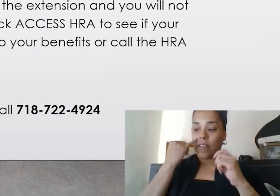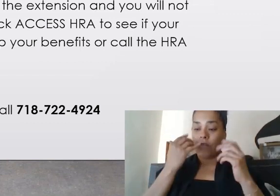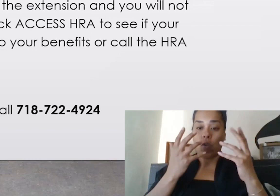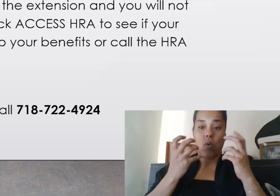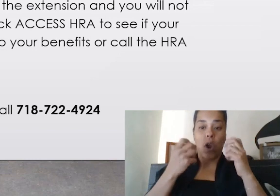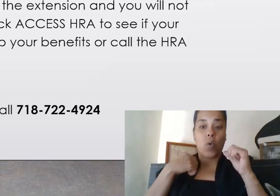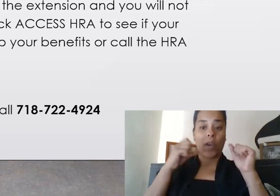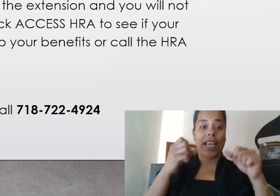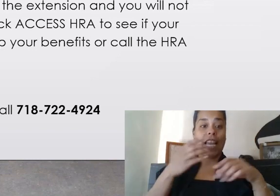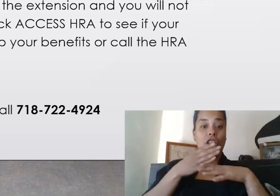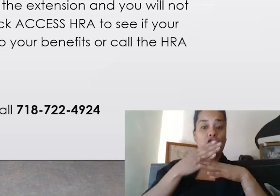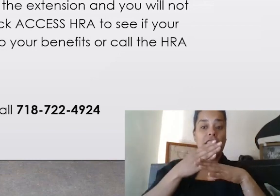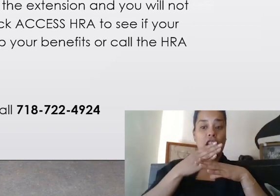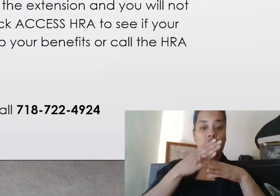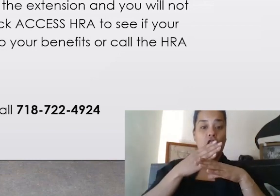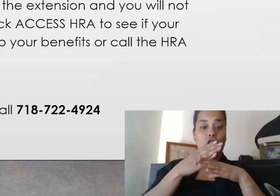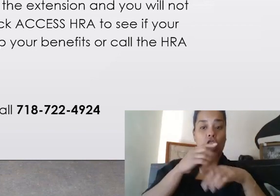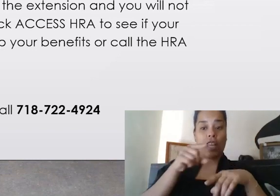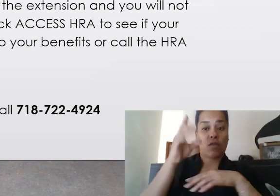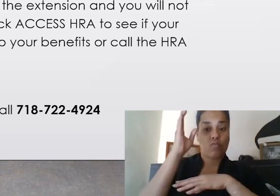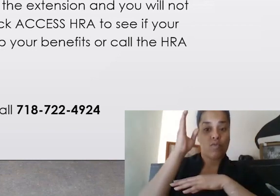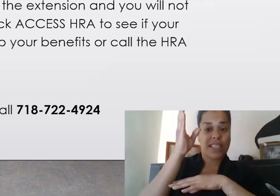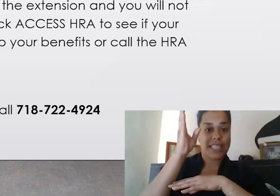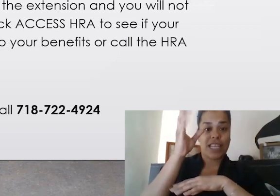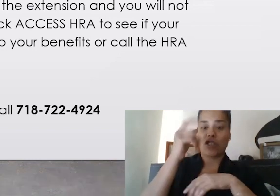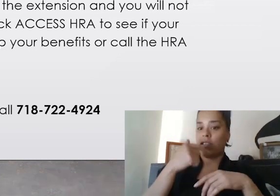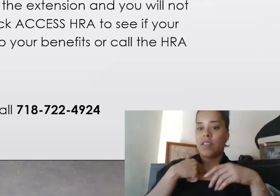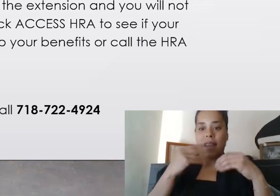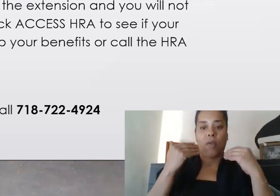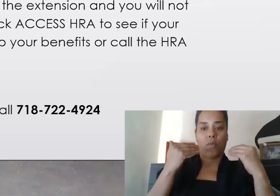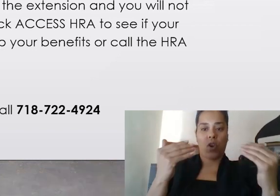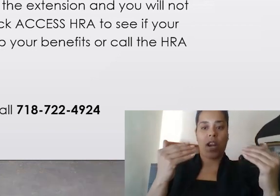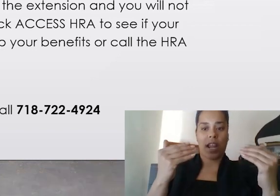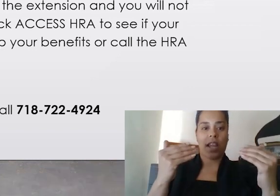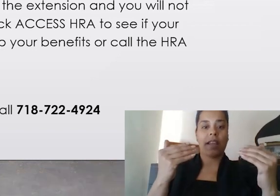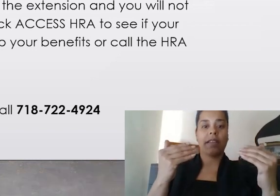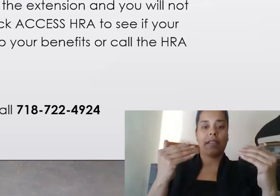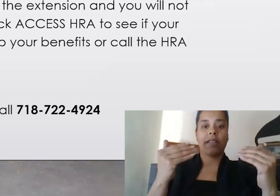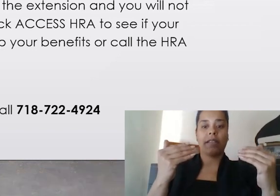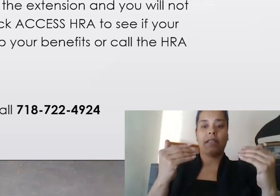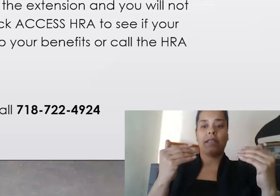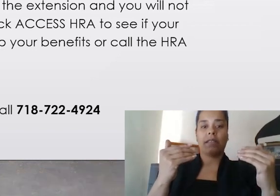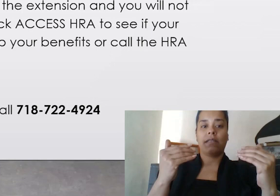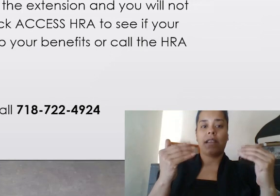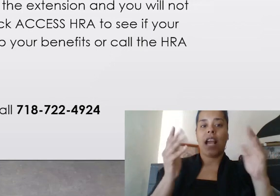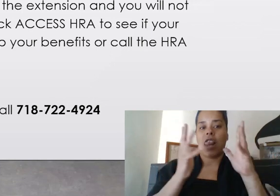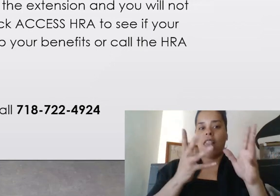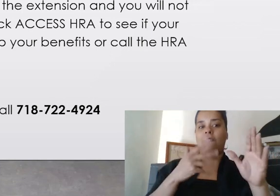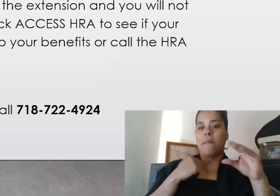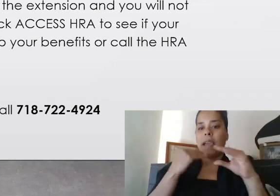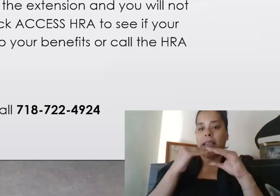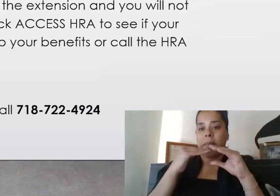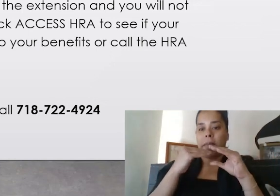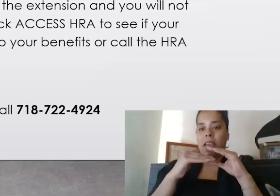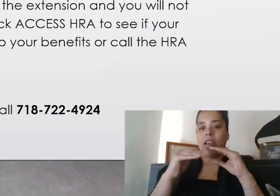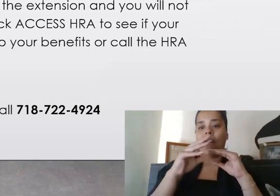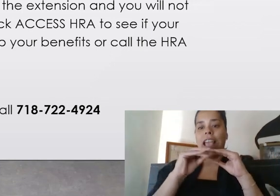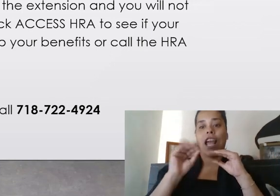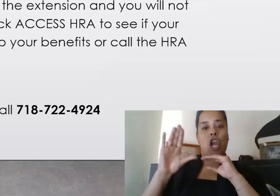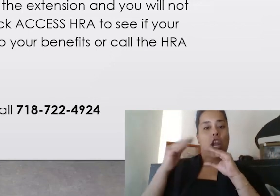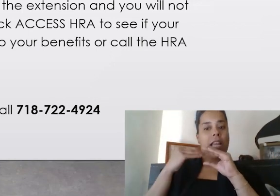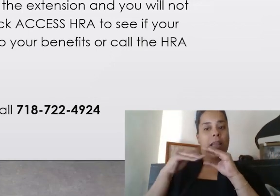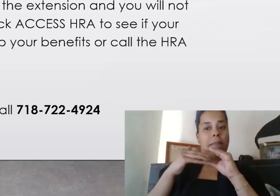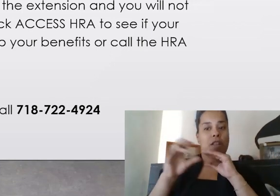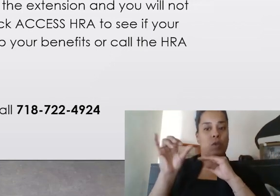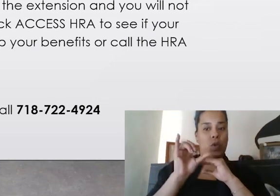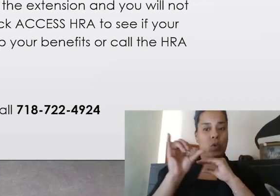can share the presentation. I went ahead and put my email in the chat box and your contact information as well. Oh, But okay. if you